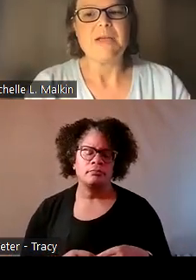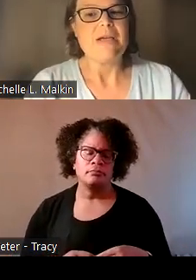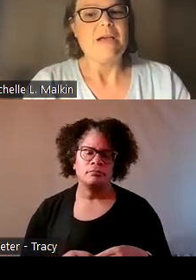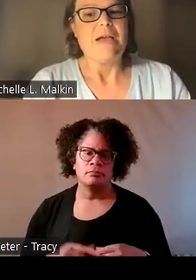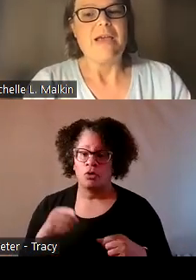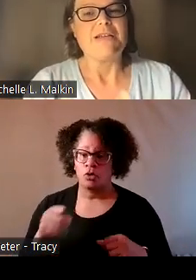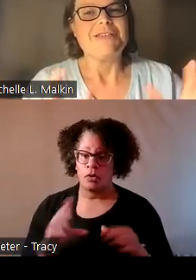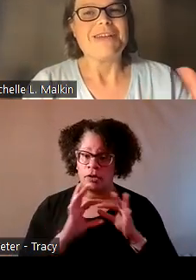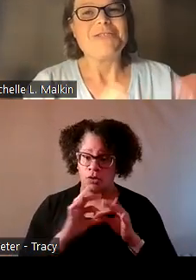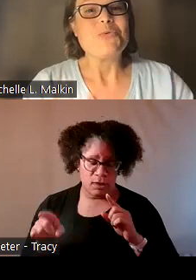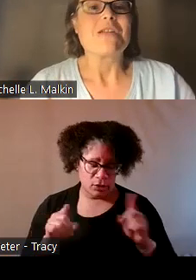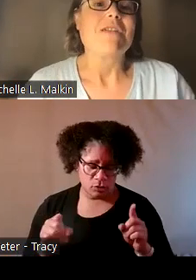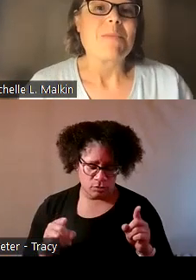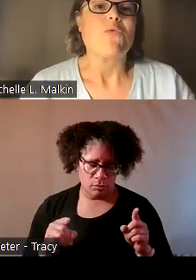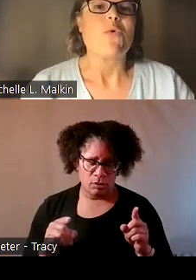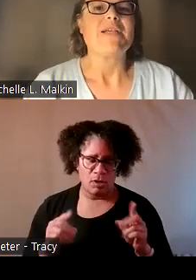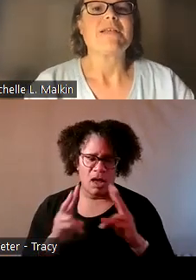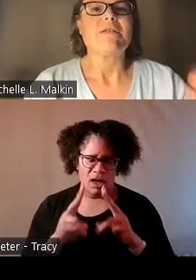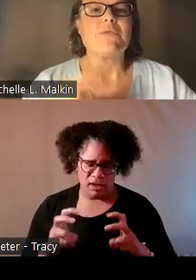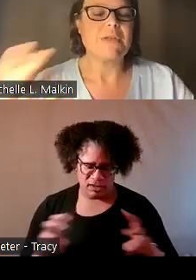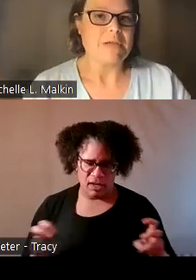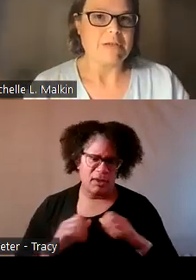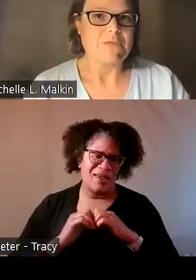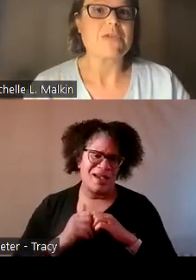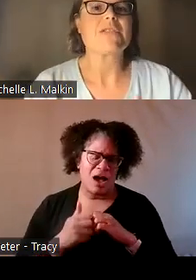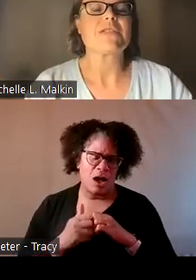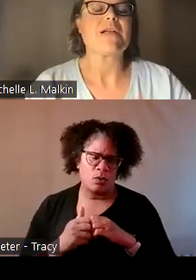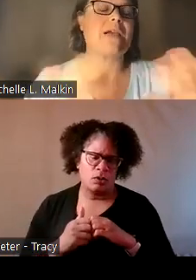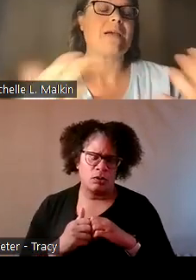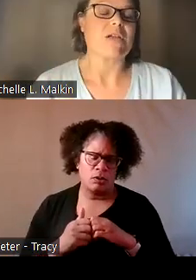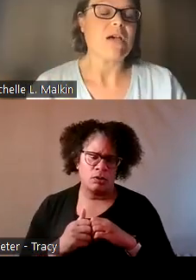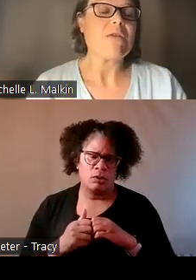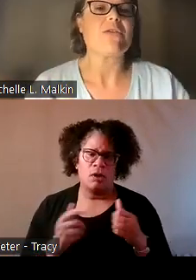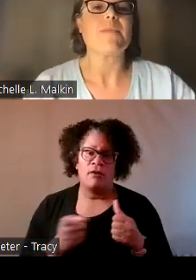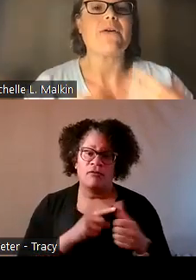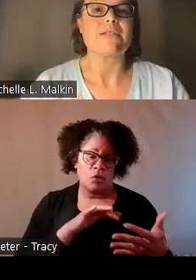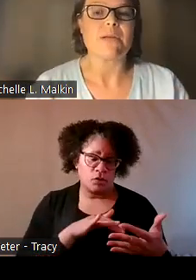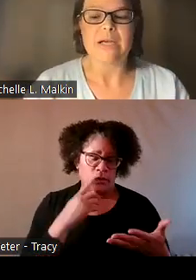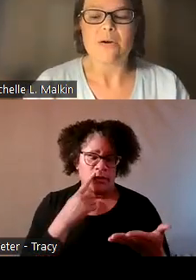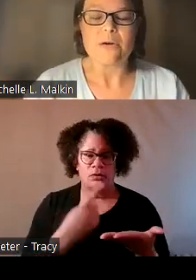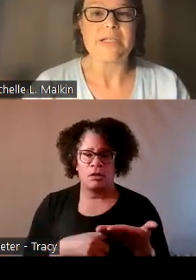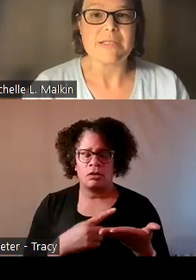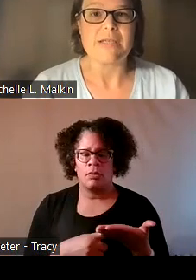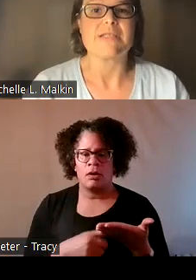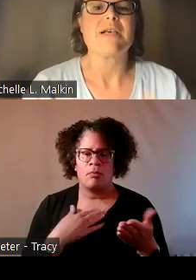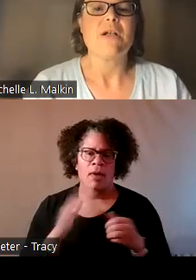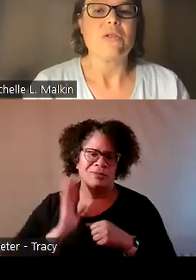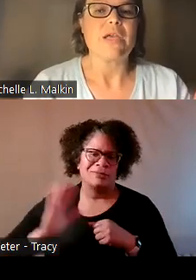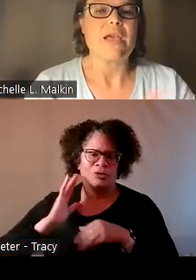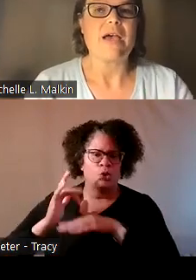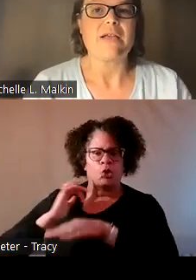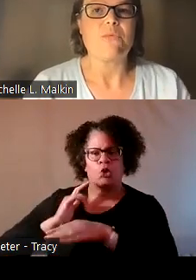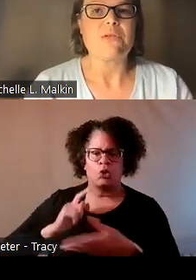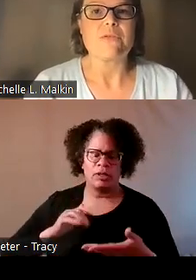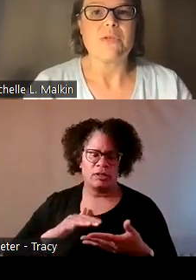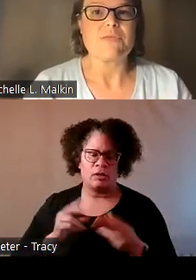relationship, and I do it in a number of ways. And the first study I'm going to talk with you about is one of my earliest studies